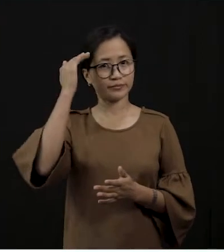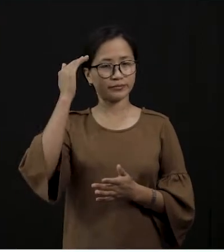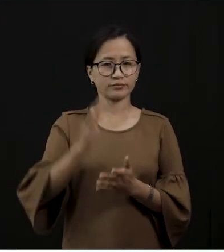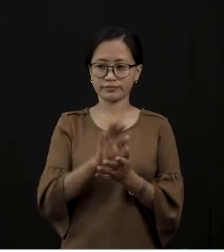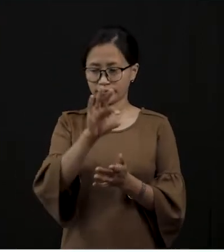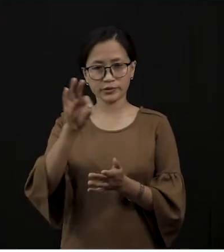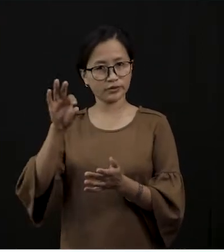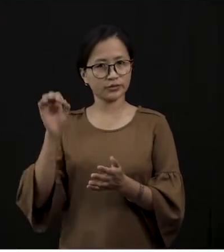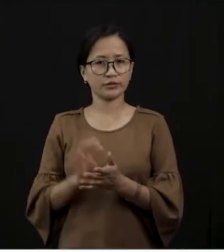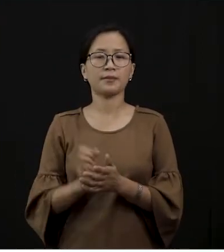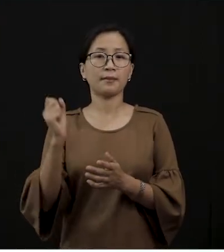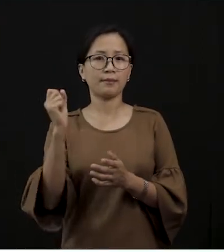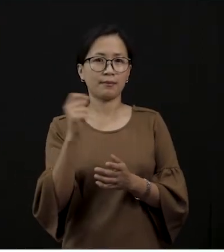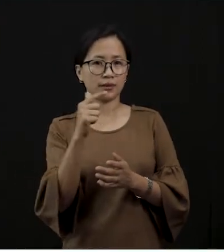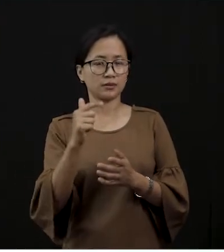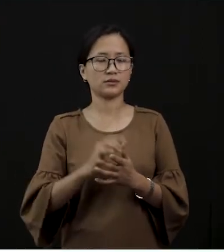Identify.